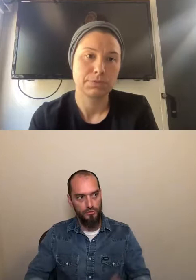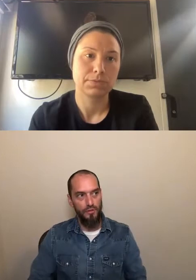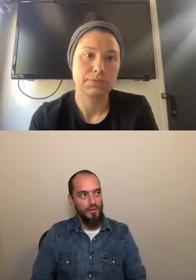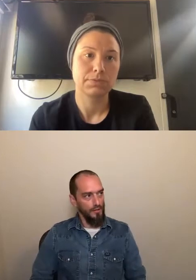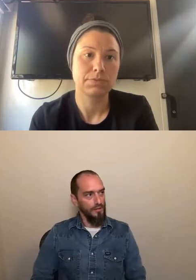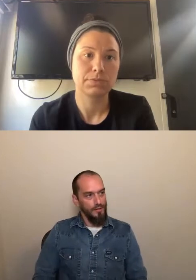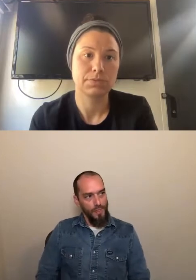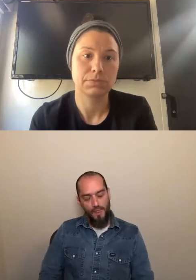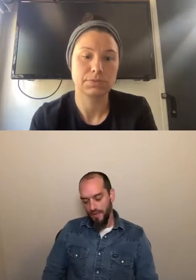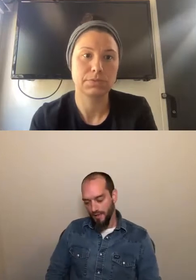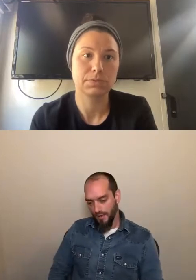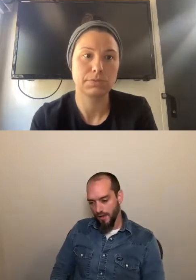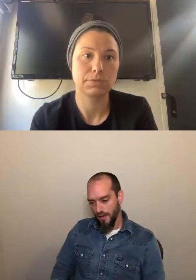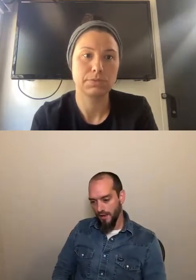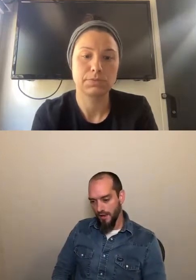to